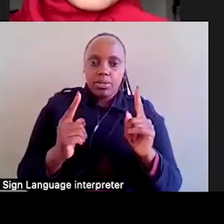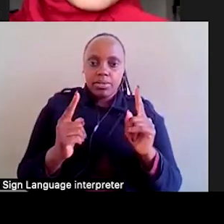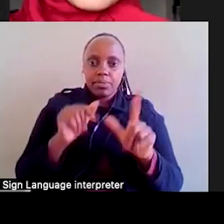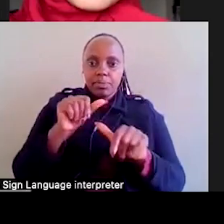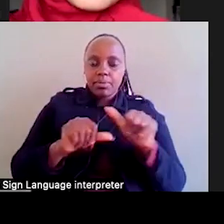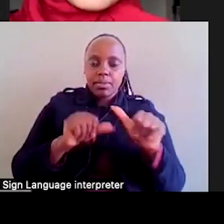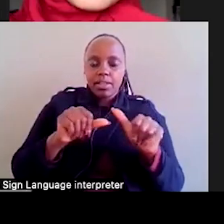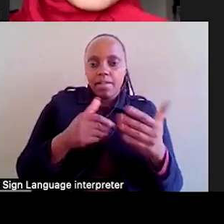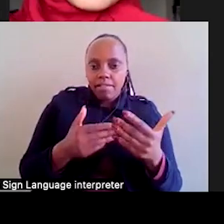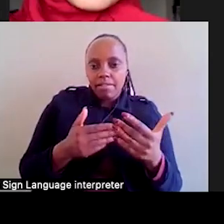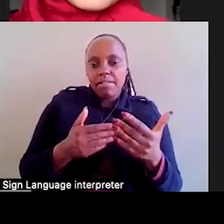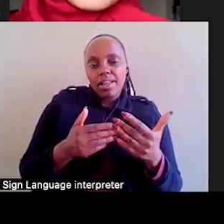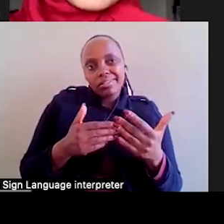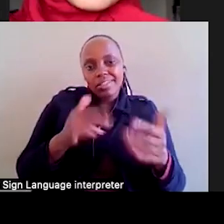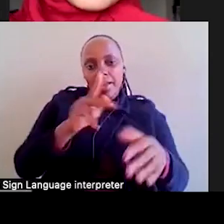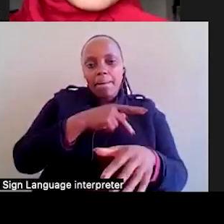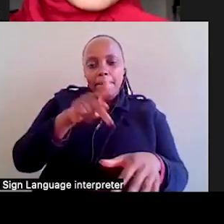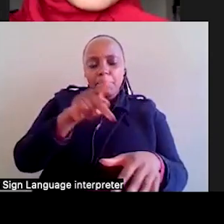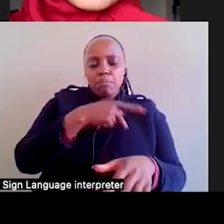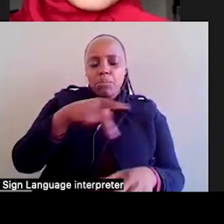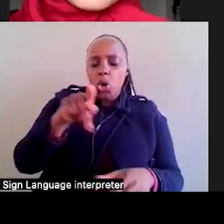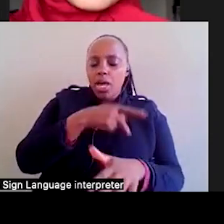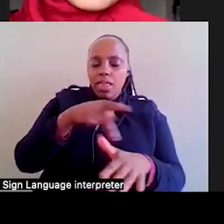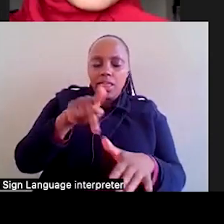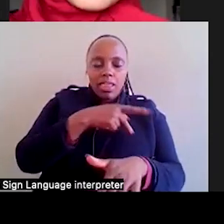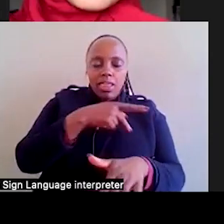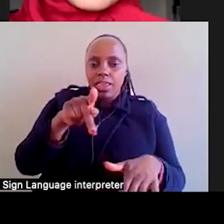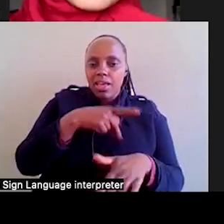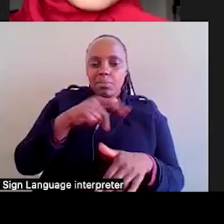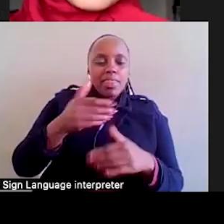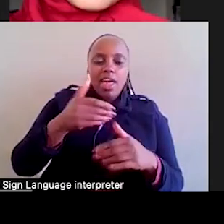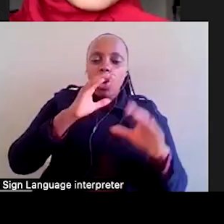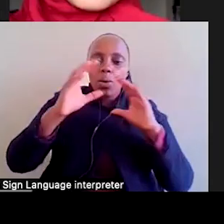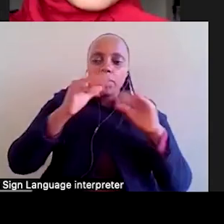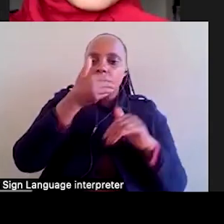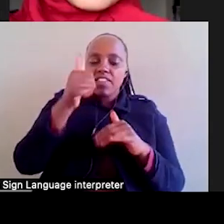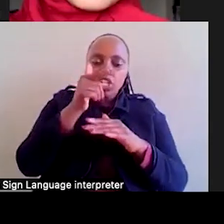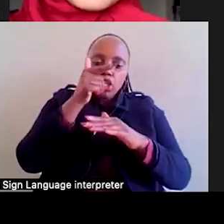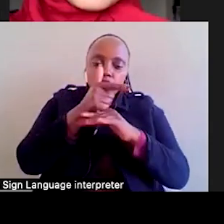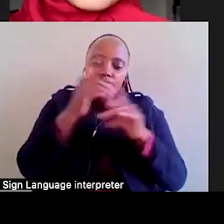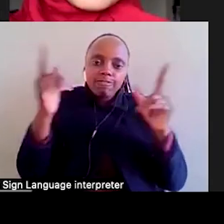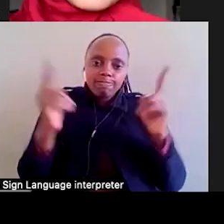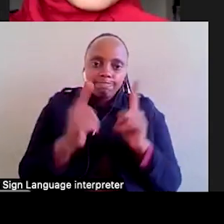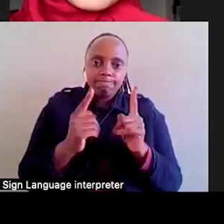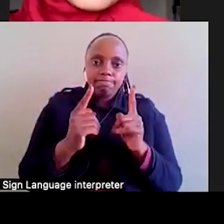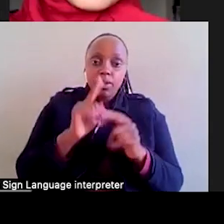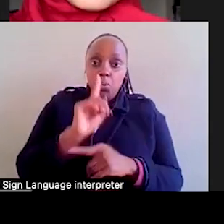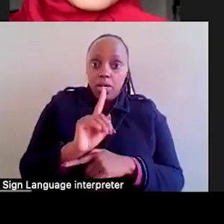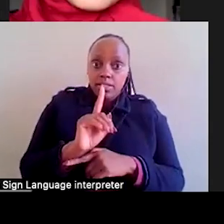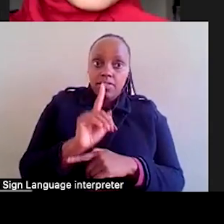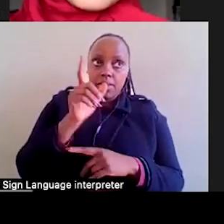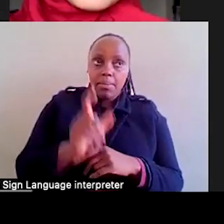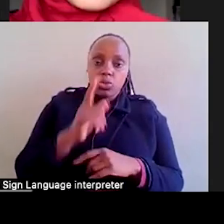poet. We are in love with poets. They communicate better. So it's a small video of a poet by one of